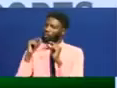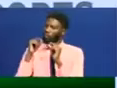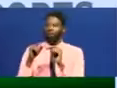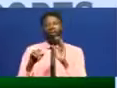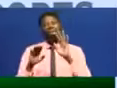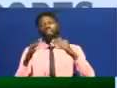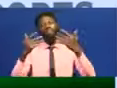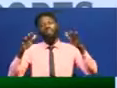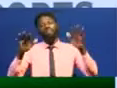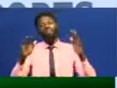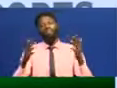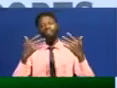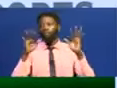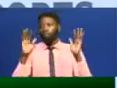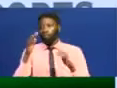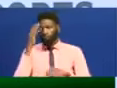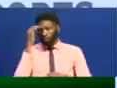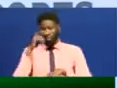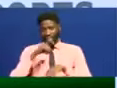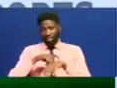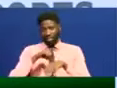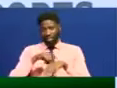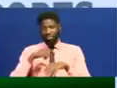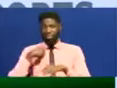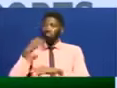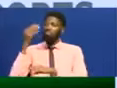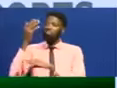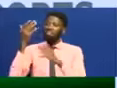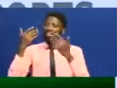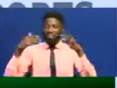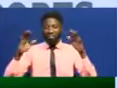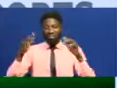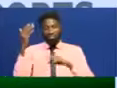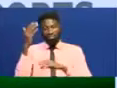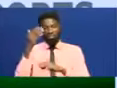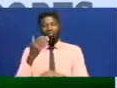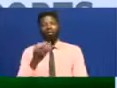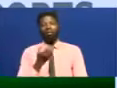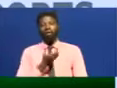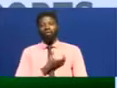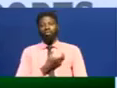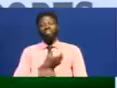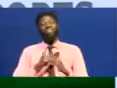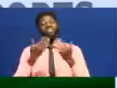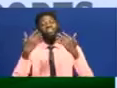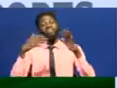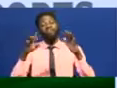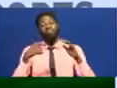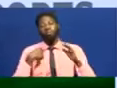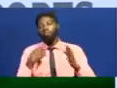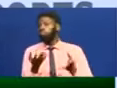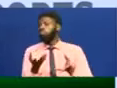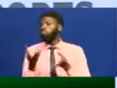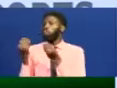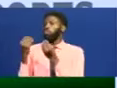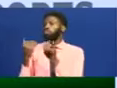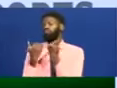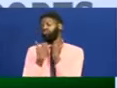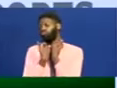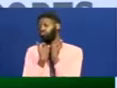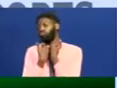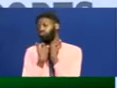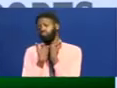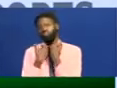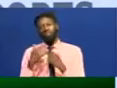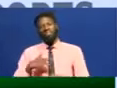done. Because after I made the presentation to the CAF Council, I went to sleep. I was that